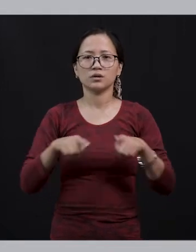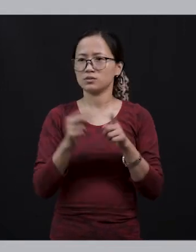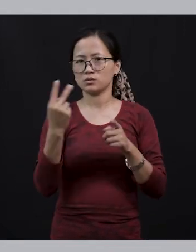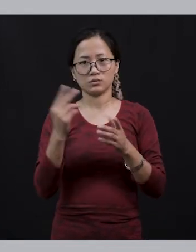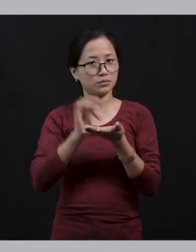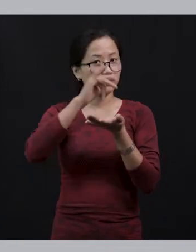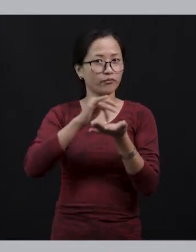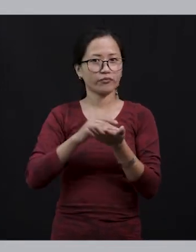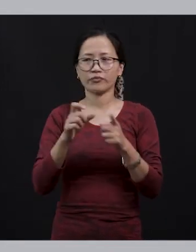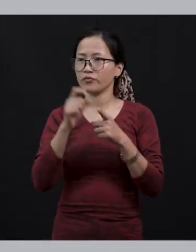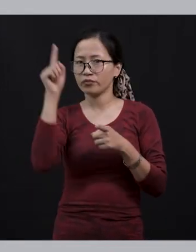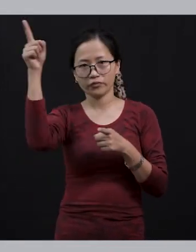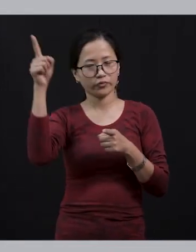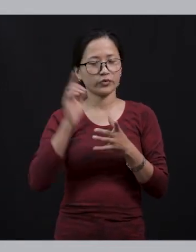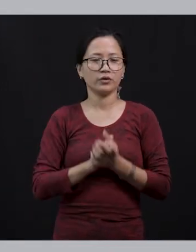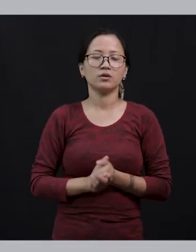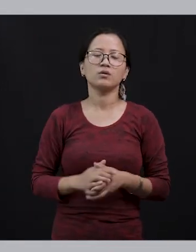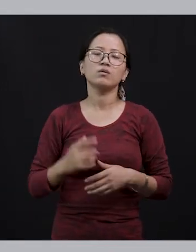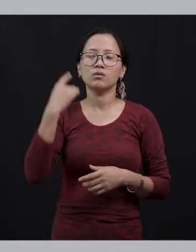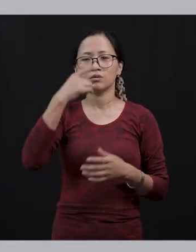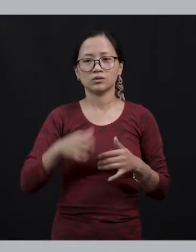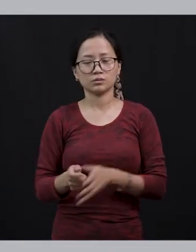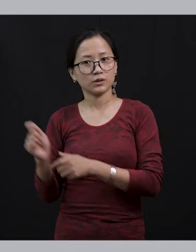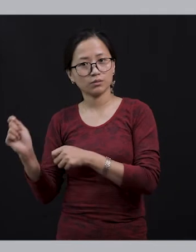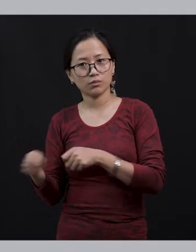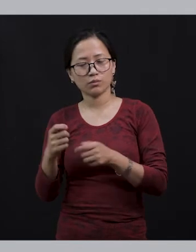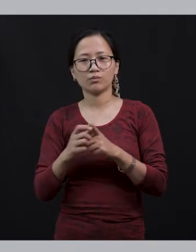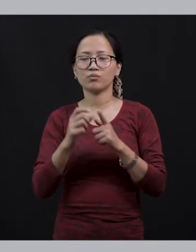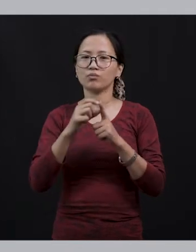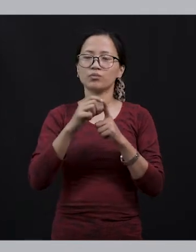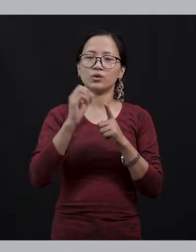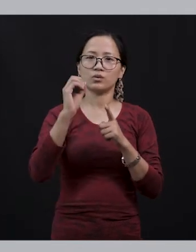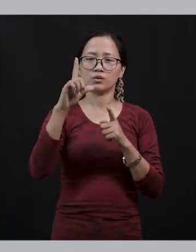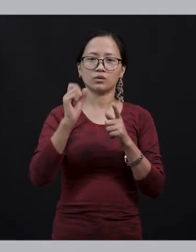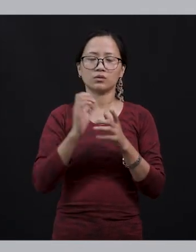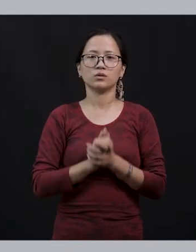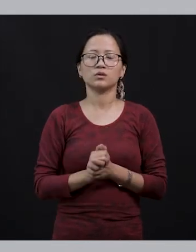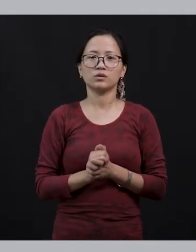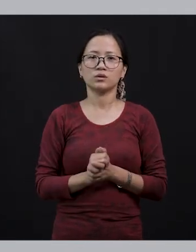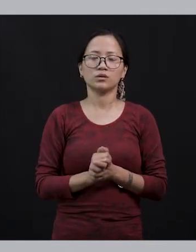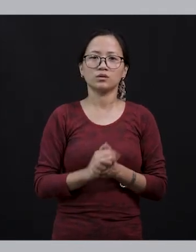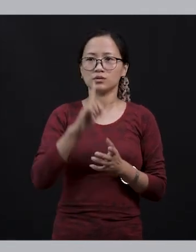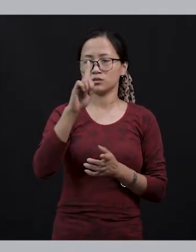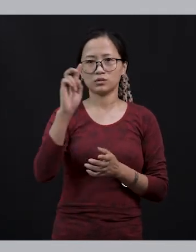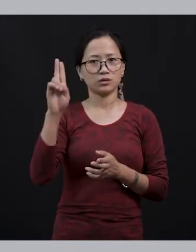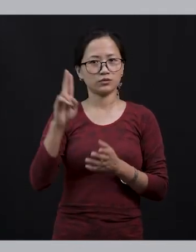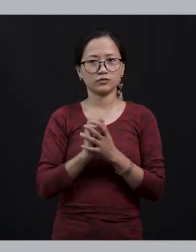Mosque in Delhi, and while he was playing polo, he fell from his horse in